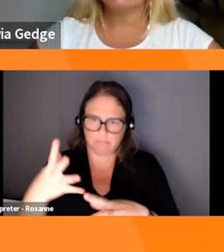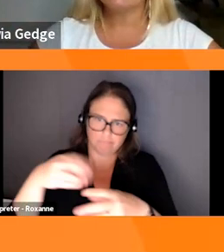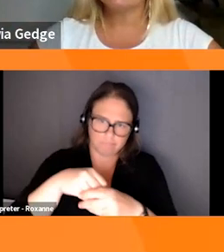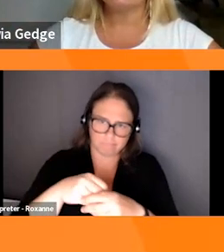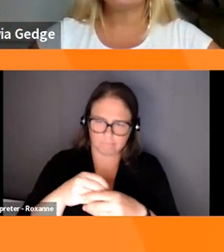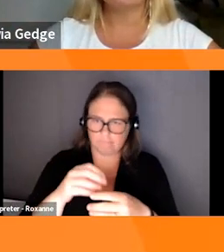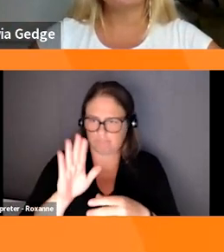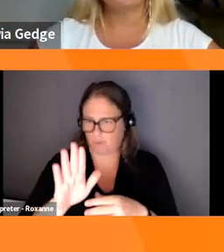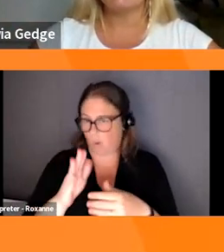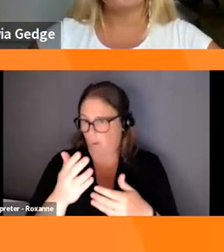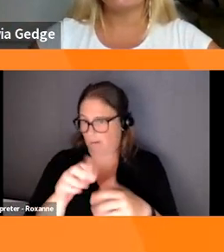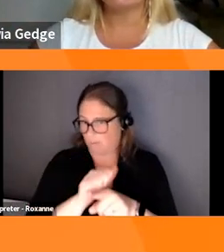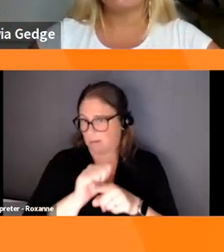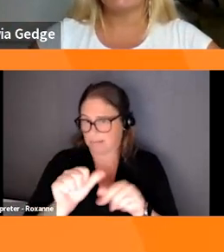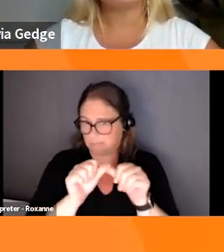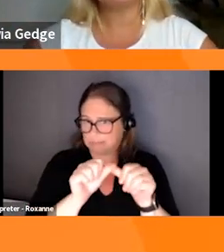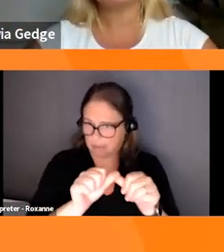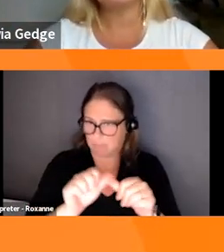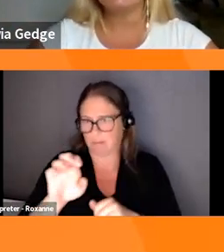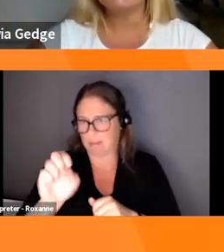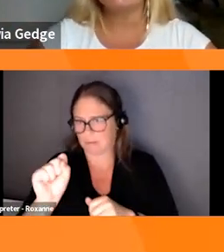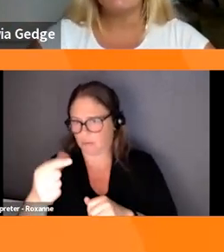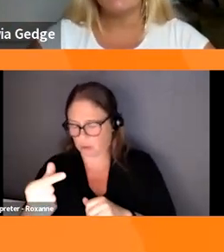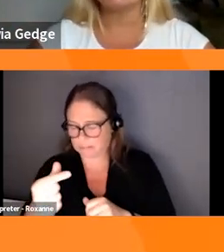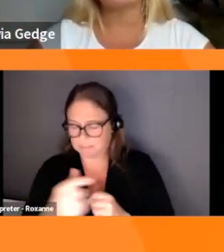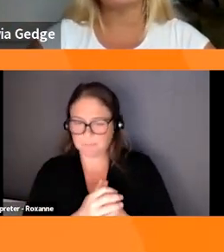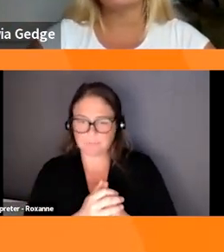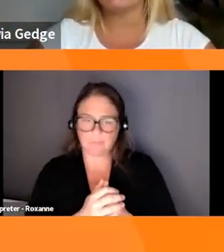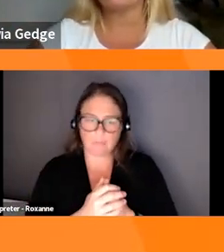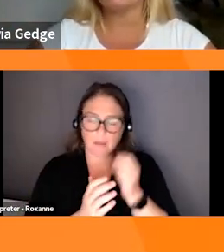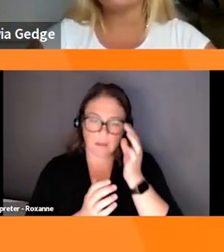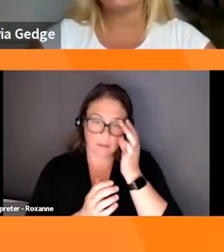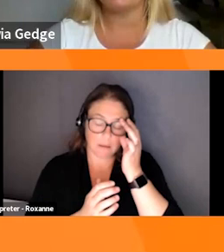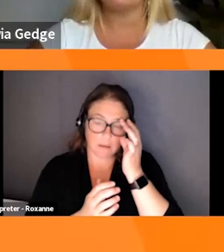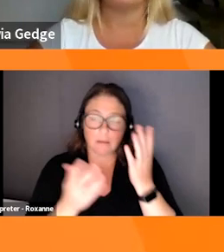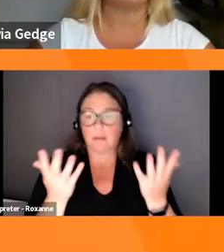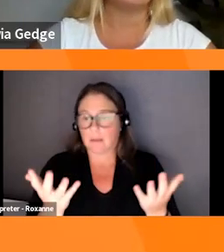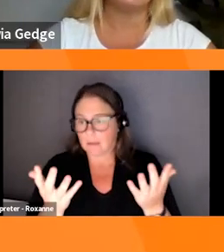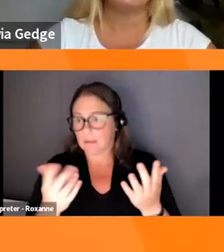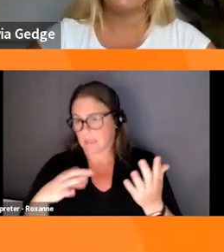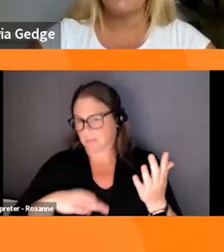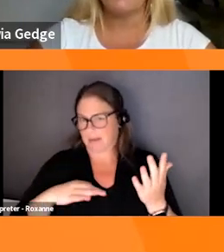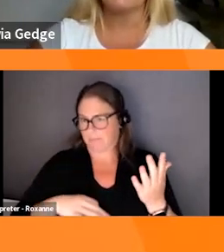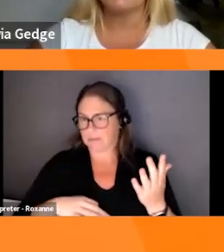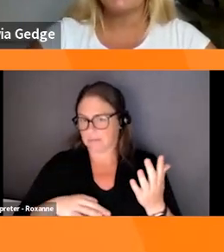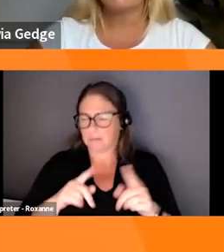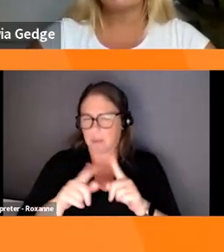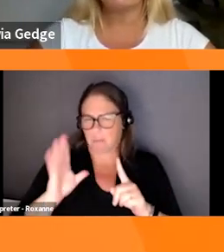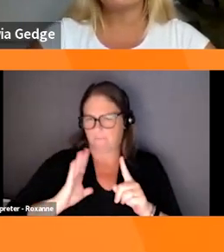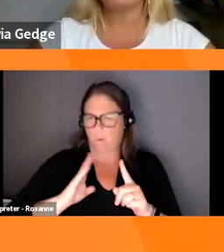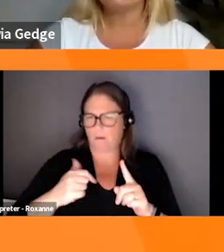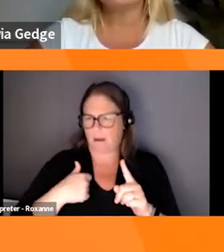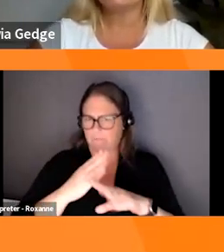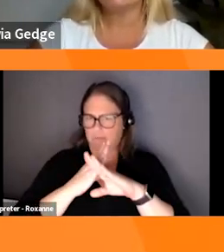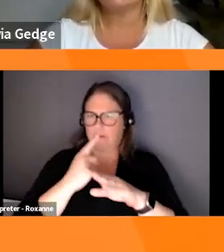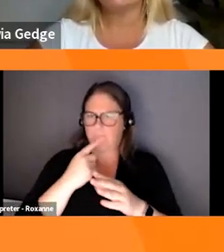So that's just sort of some of the benefits, but sometimes in the past, there is barriers where there is additional cost. But